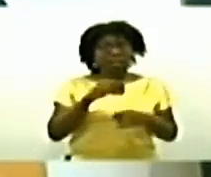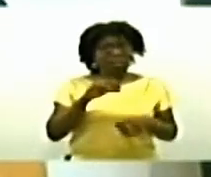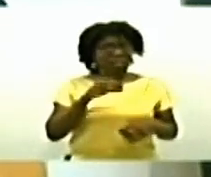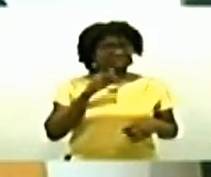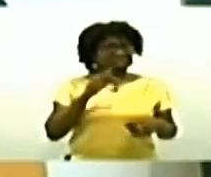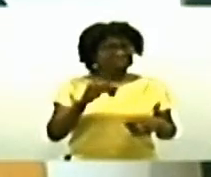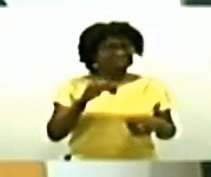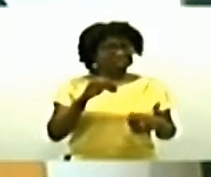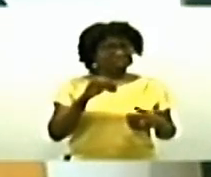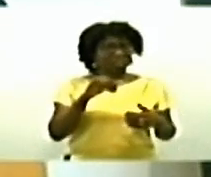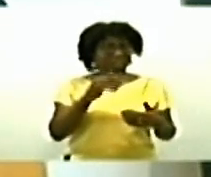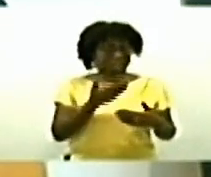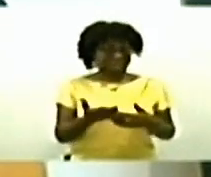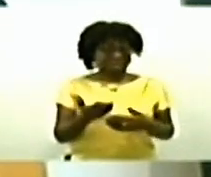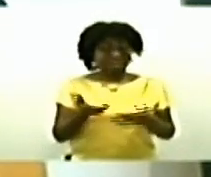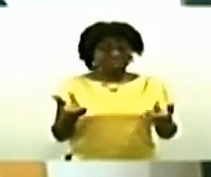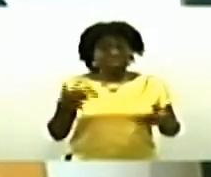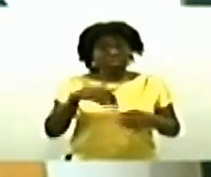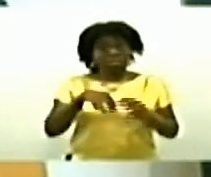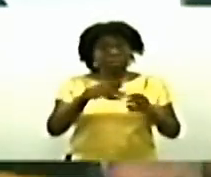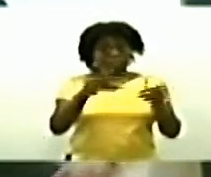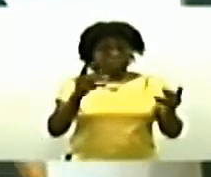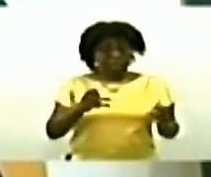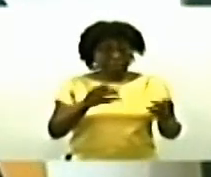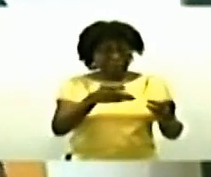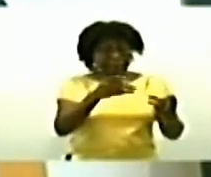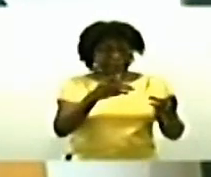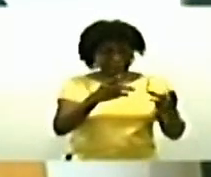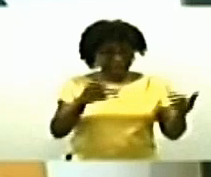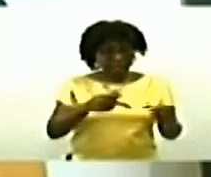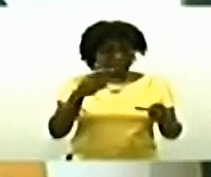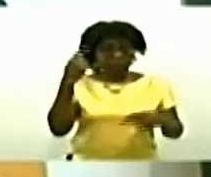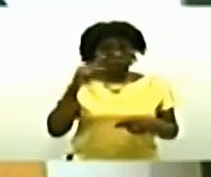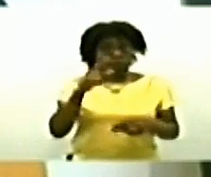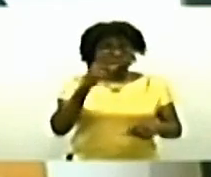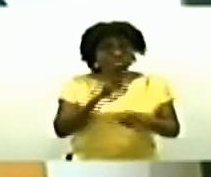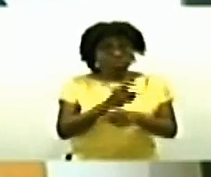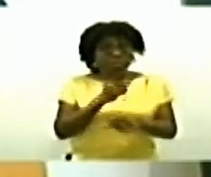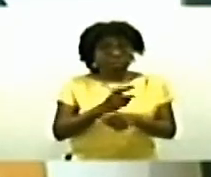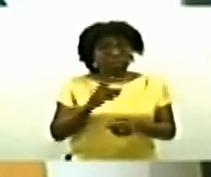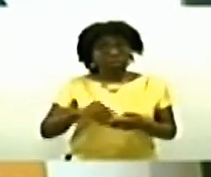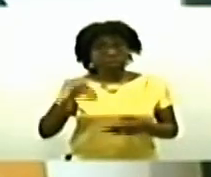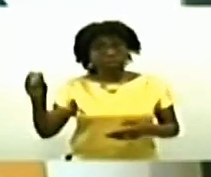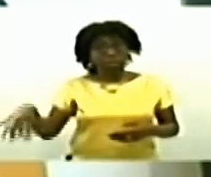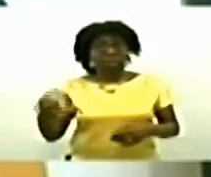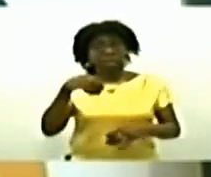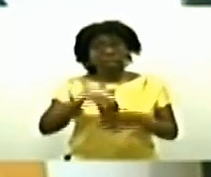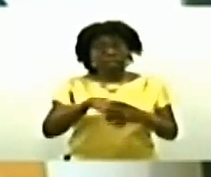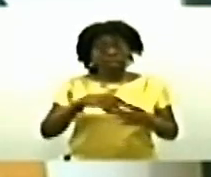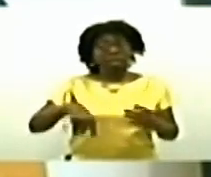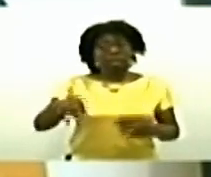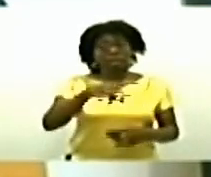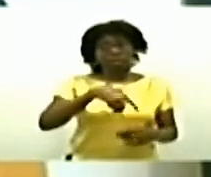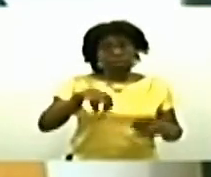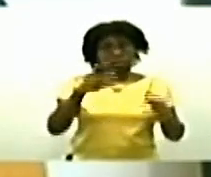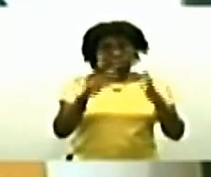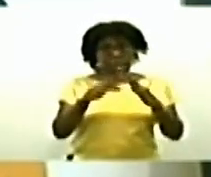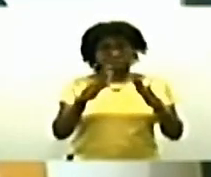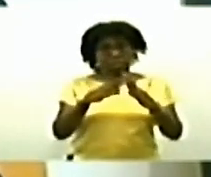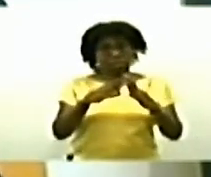structure, the mechanism in place for proper disposal, certainly in and around the town? And the last area that we